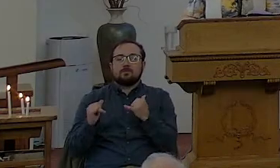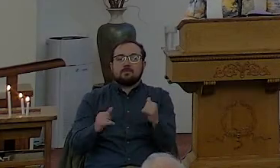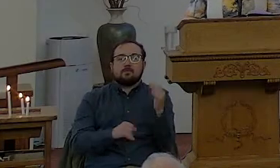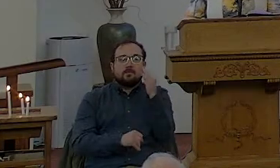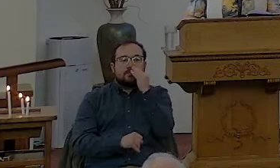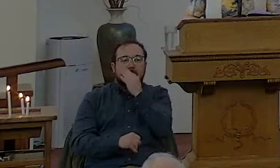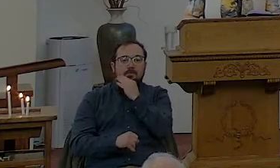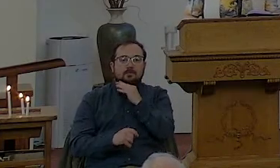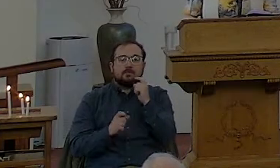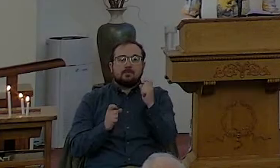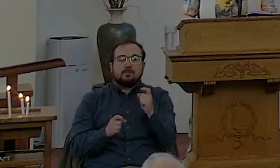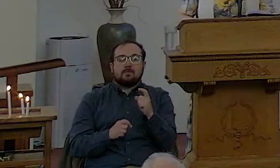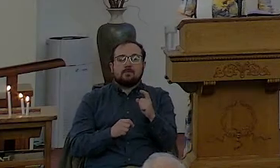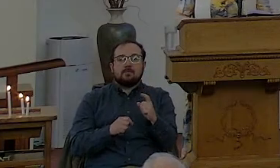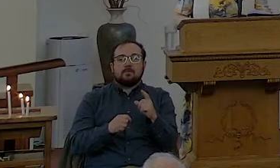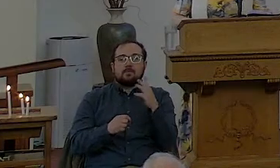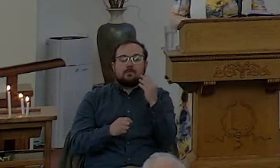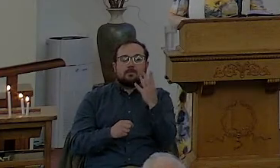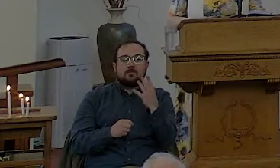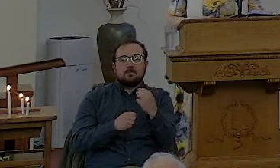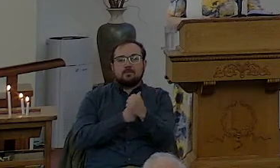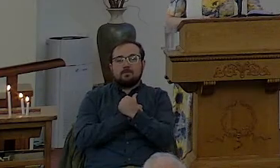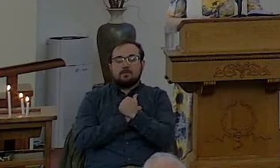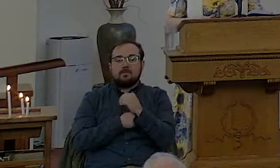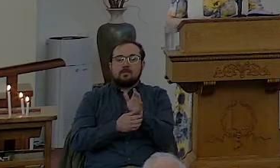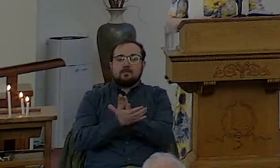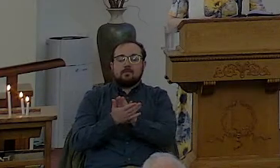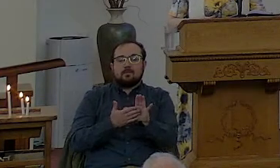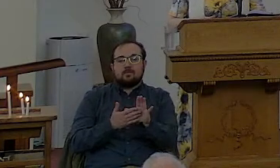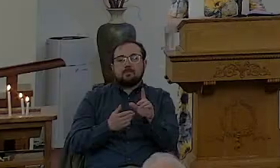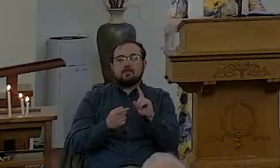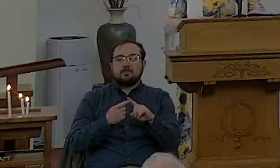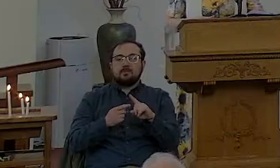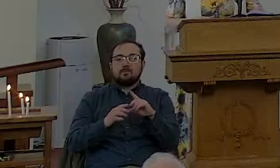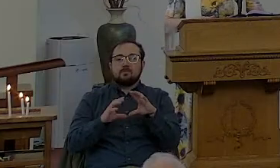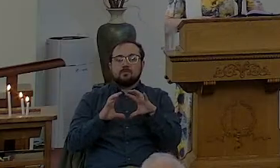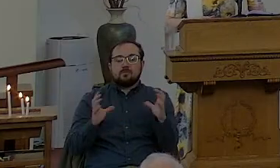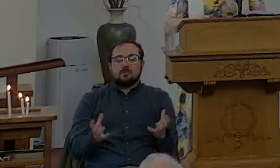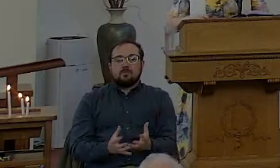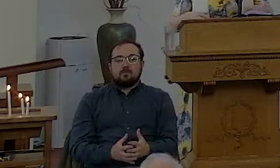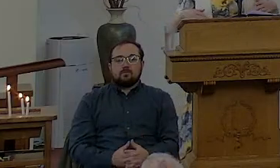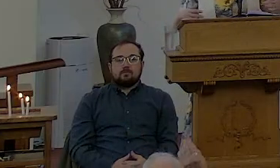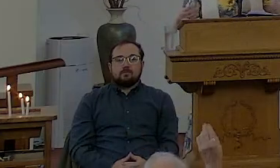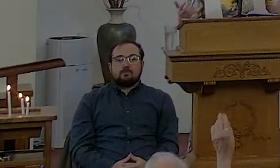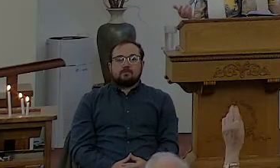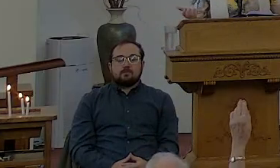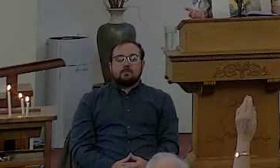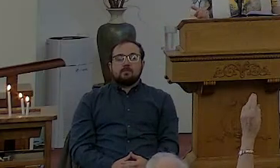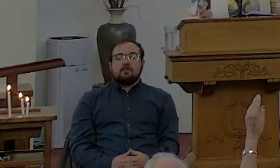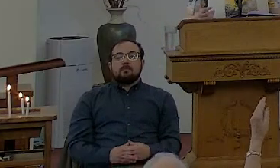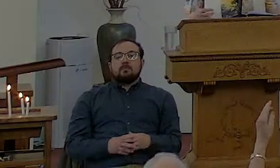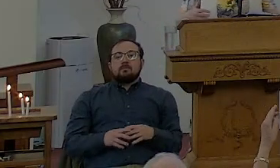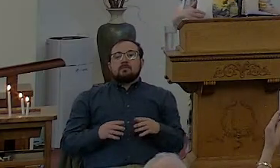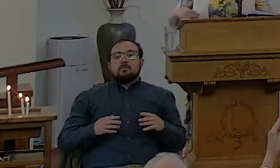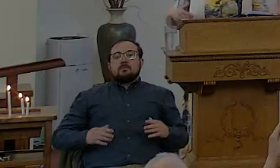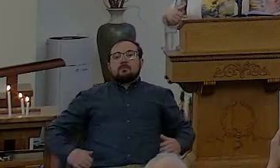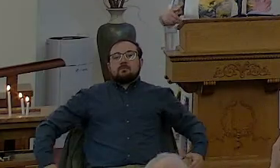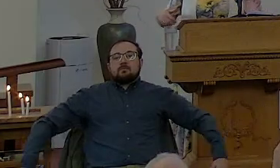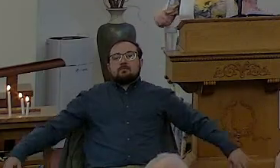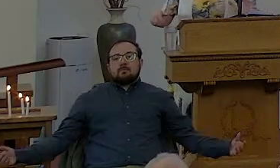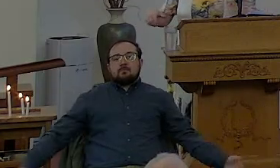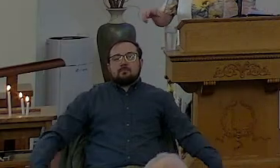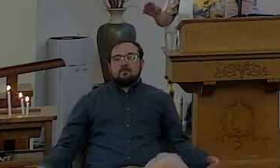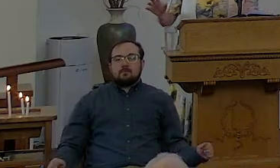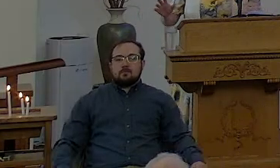we give our beauty, love, and kindness to the world. Now let your body just move a little freely, a